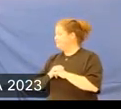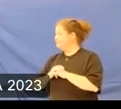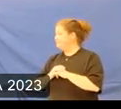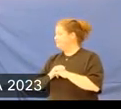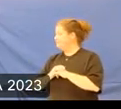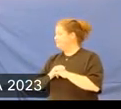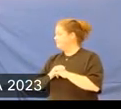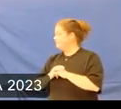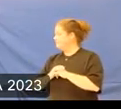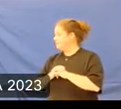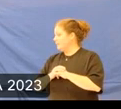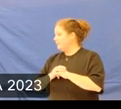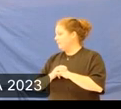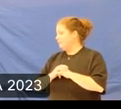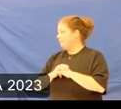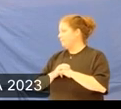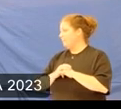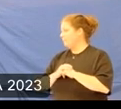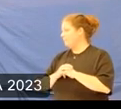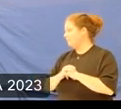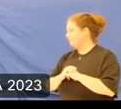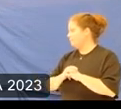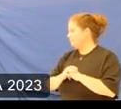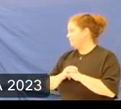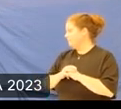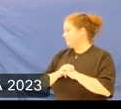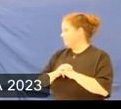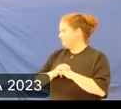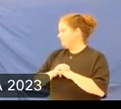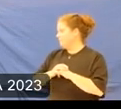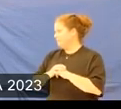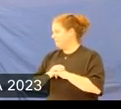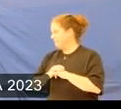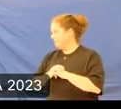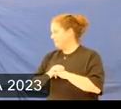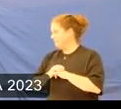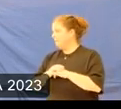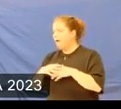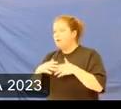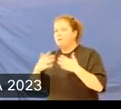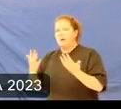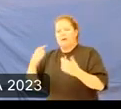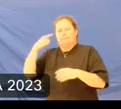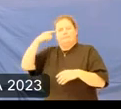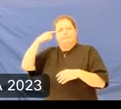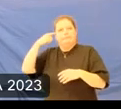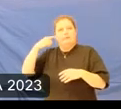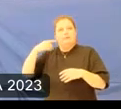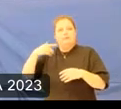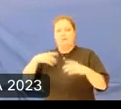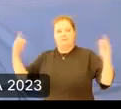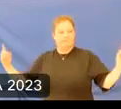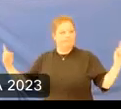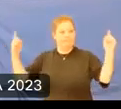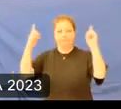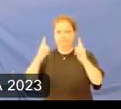So, but at the other end of individual variation, we've got interactional grace, people who are just have that gift of being